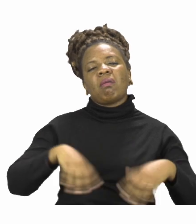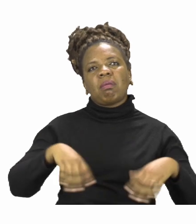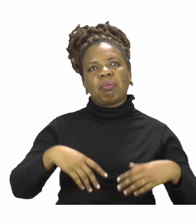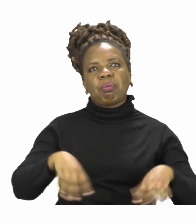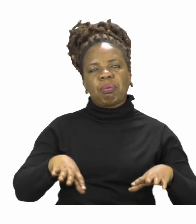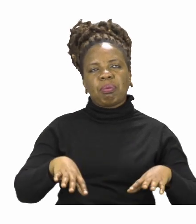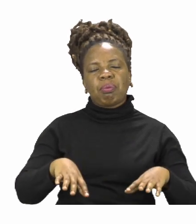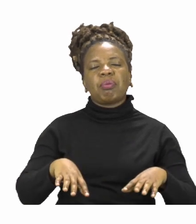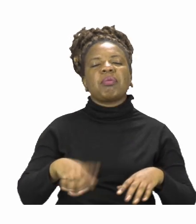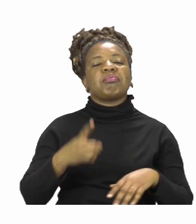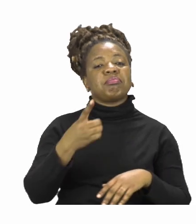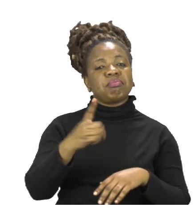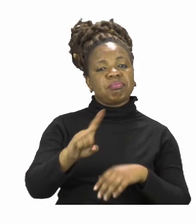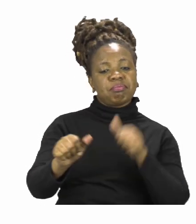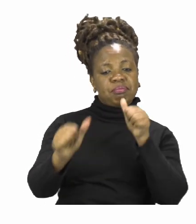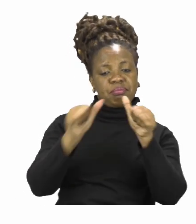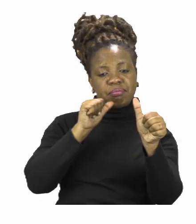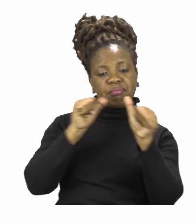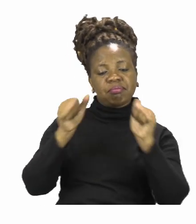and get enough sleep.